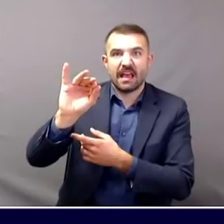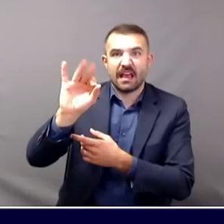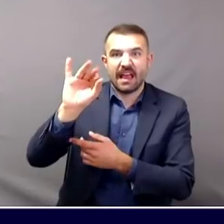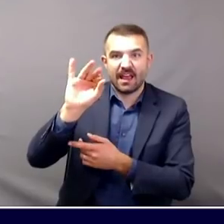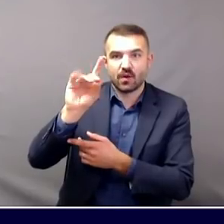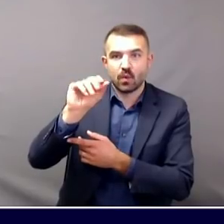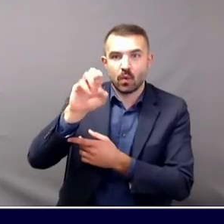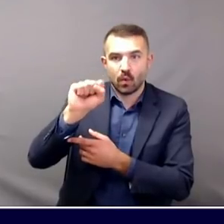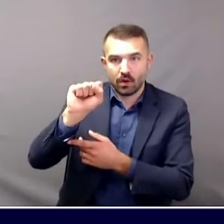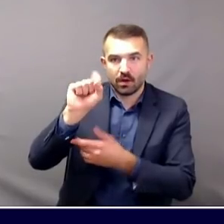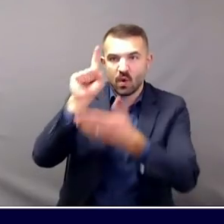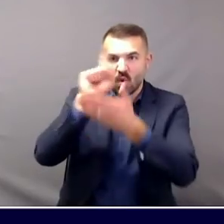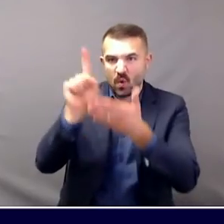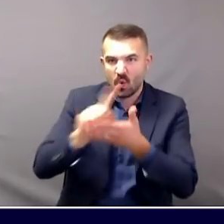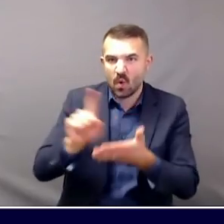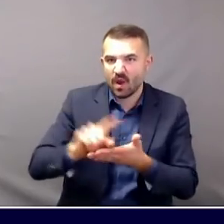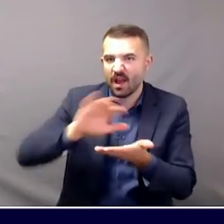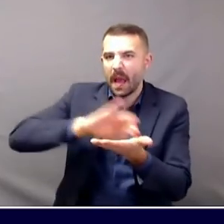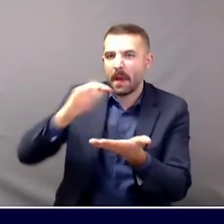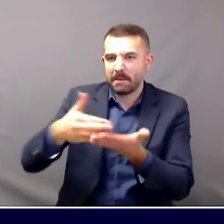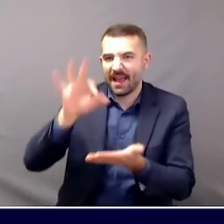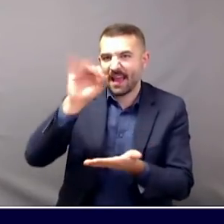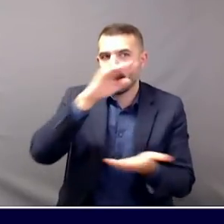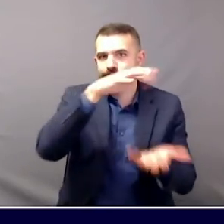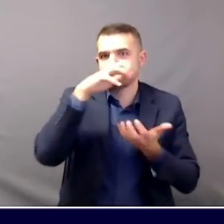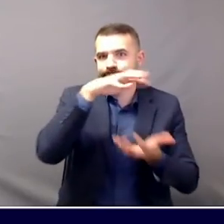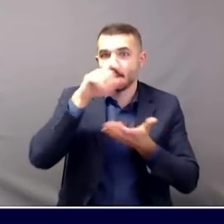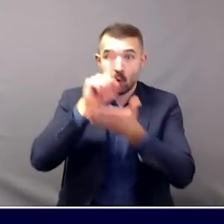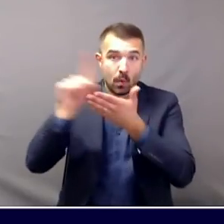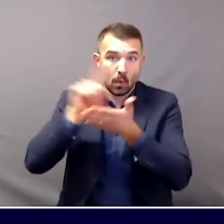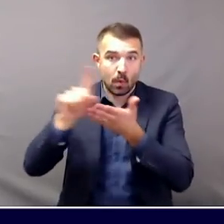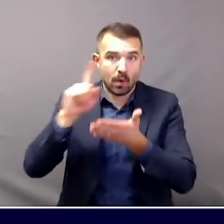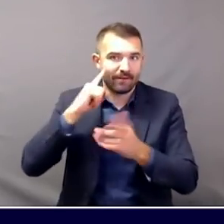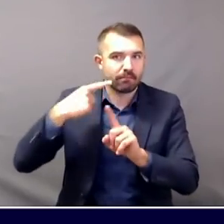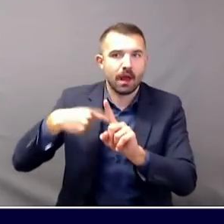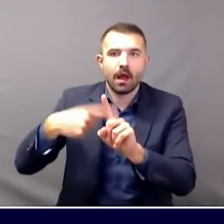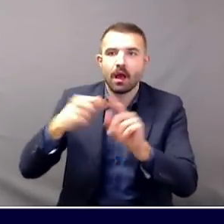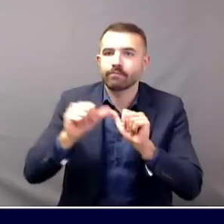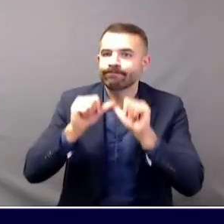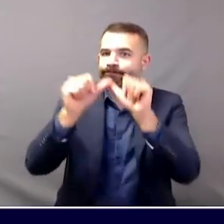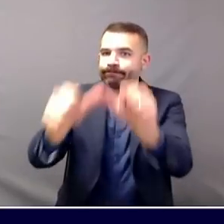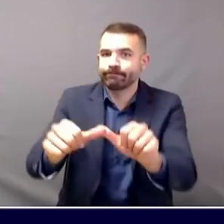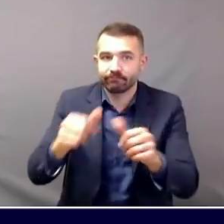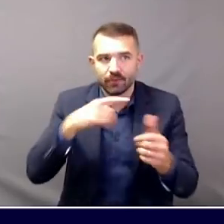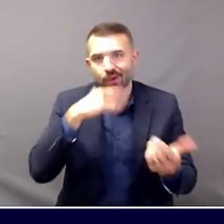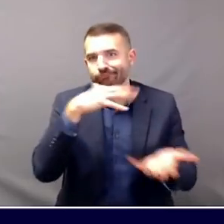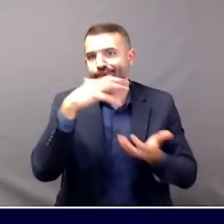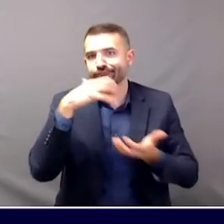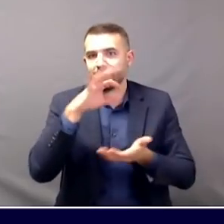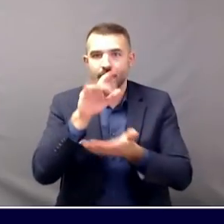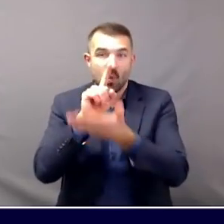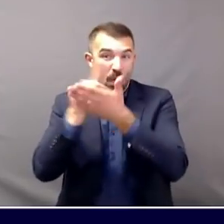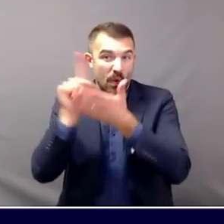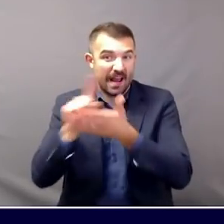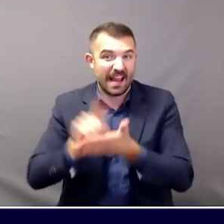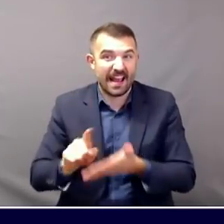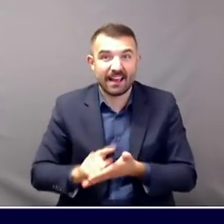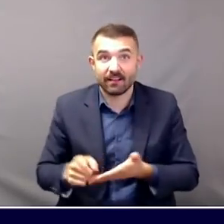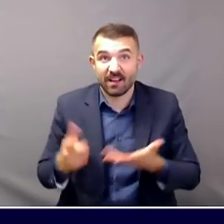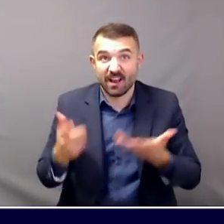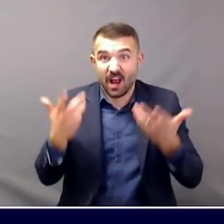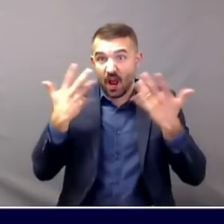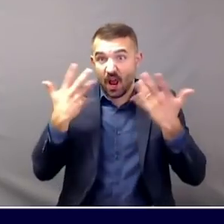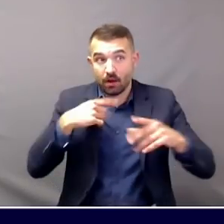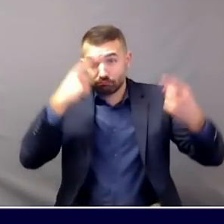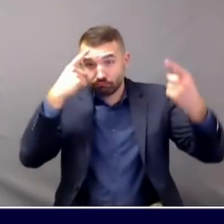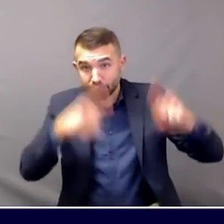Maine CDC started working with hospital systems across the state and healthcare providers to make sure they were aware and up